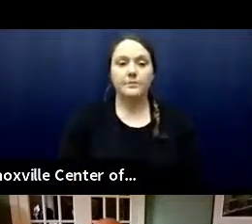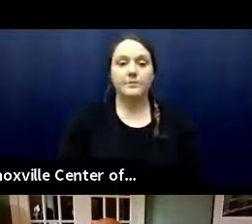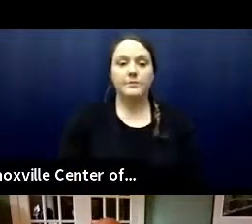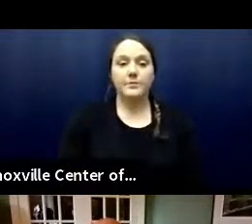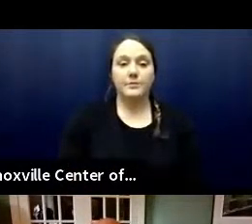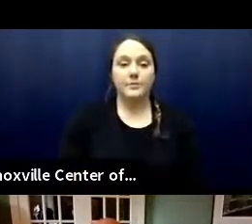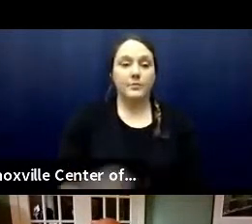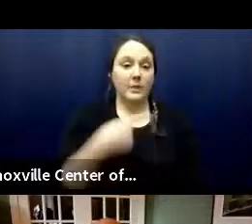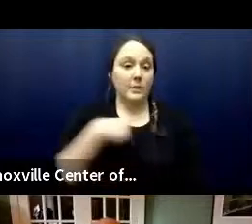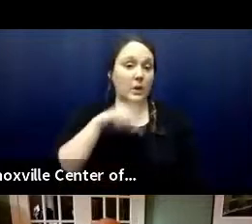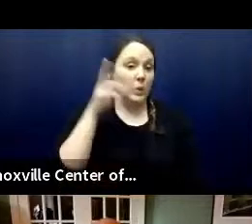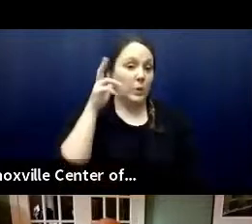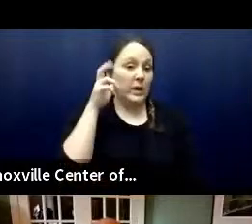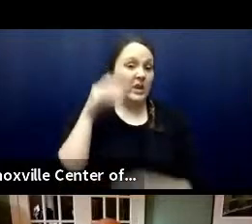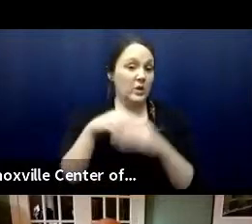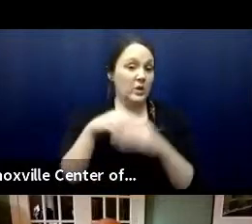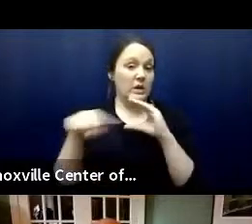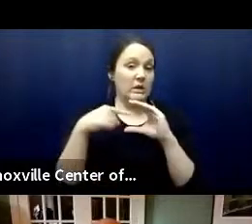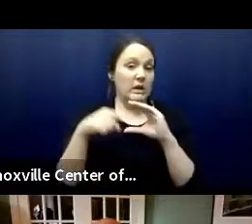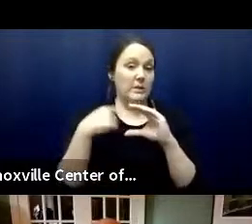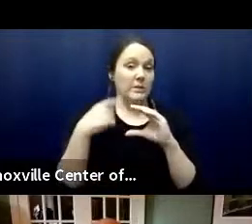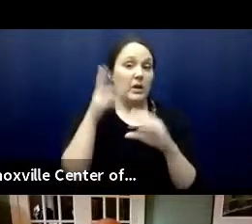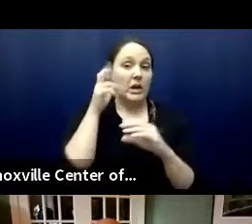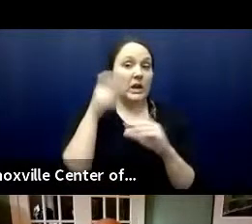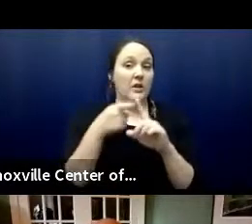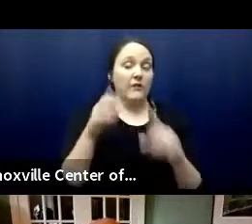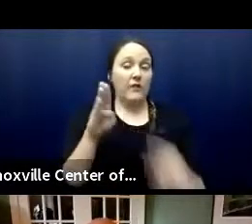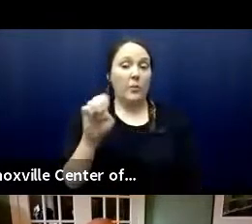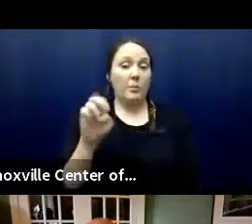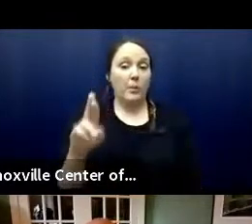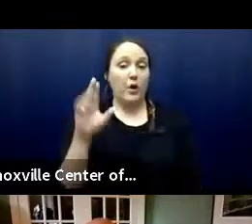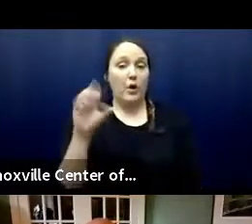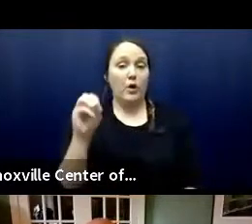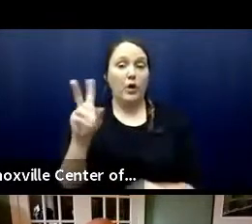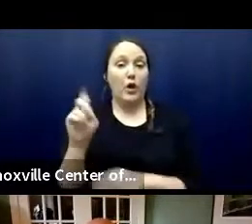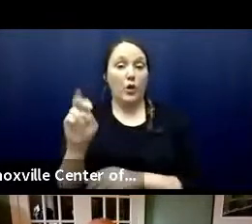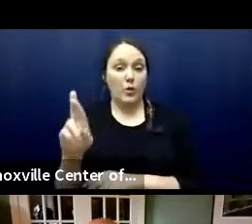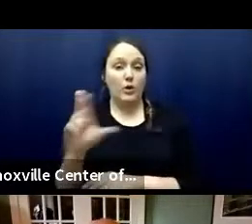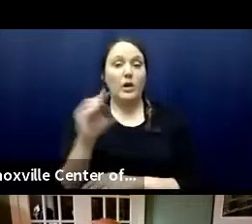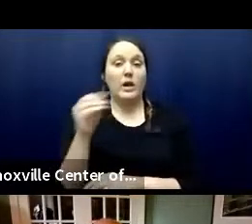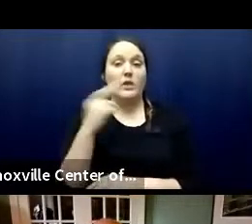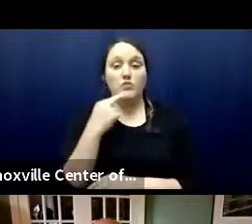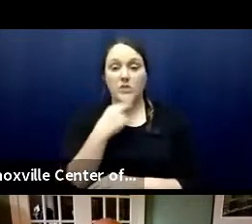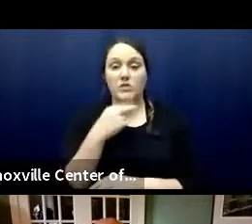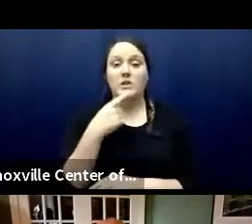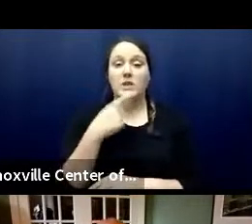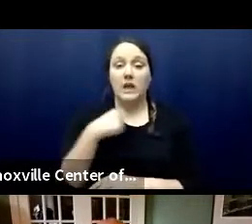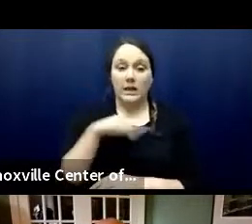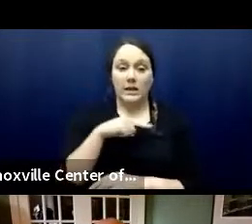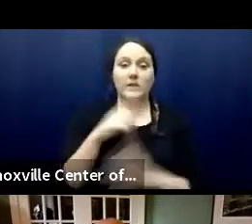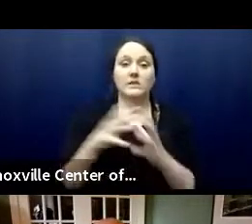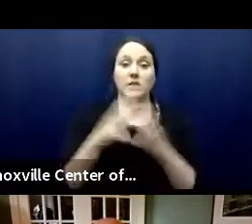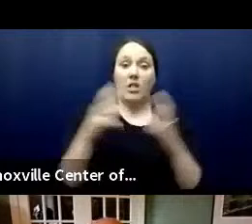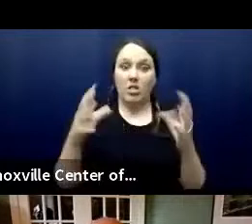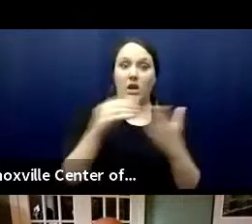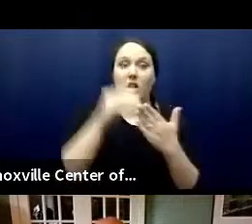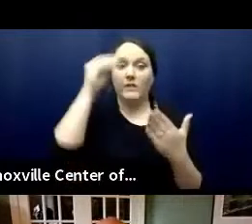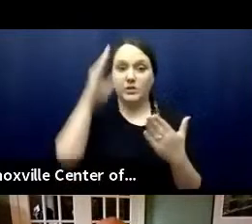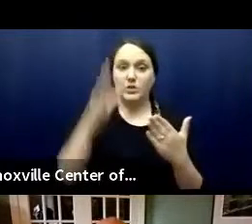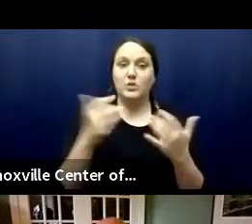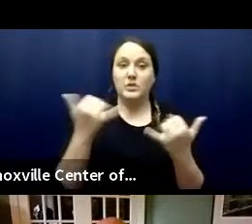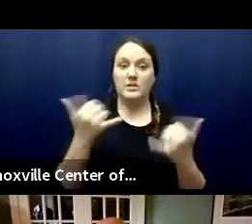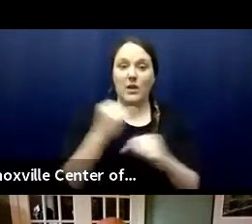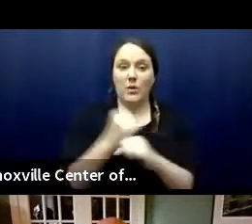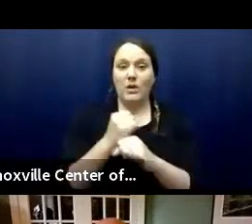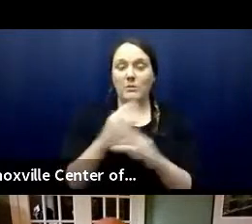Well, we hear in our emails, we hear from bar owners and restaurant owners telling us there are lots and lots of students now that the